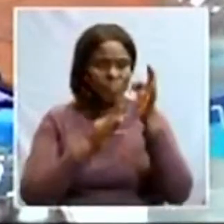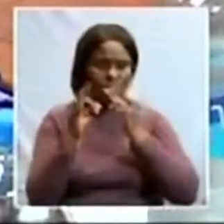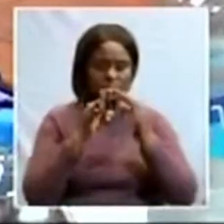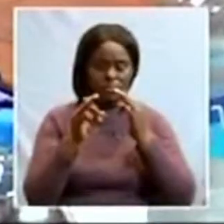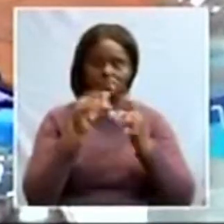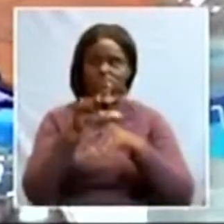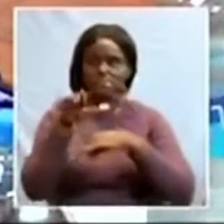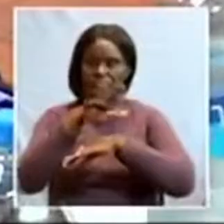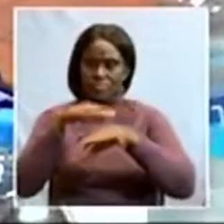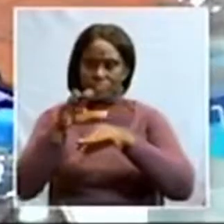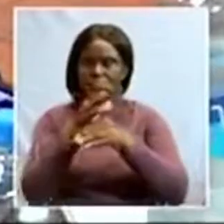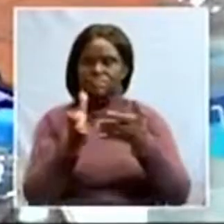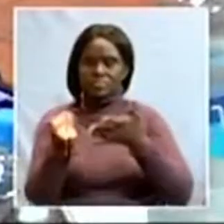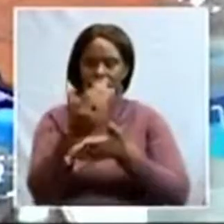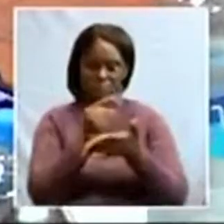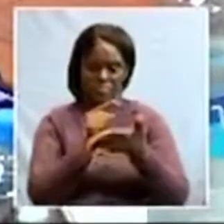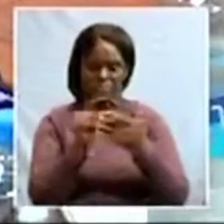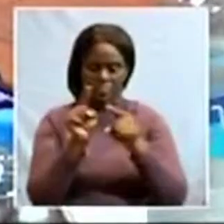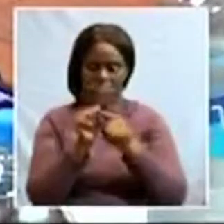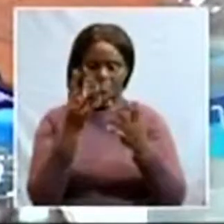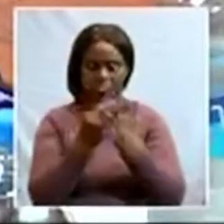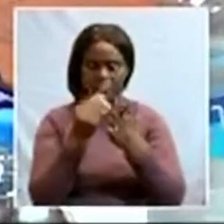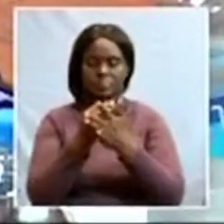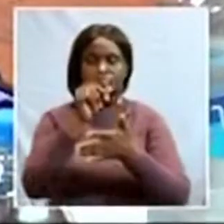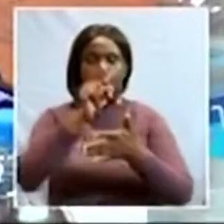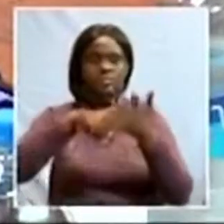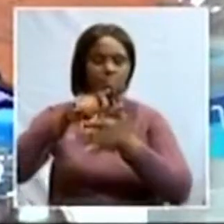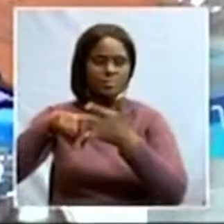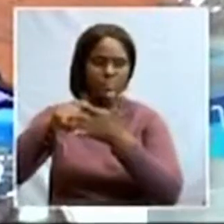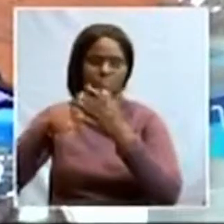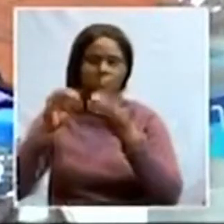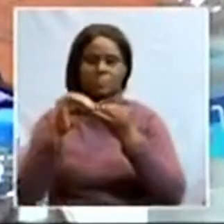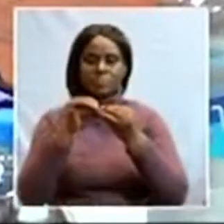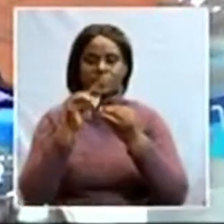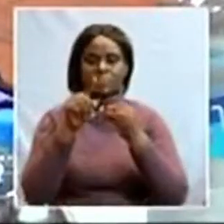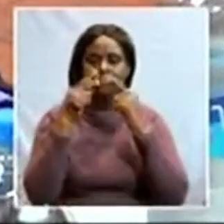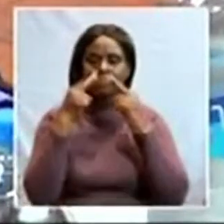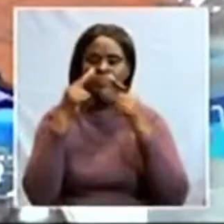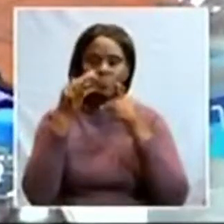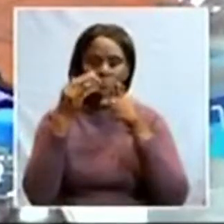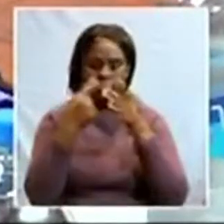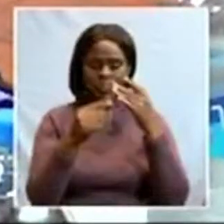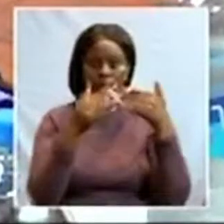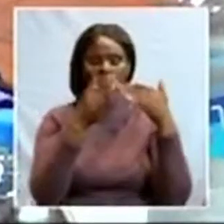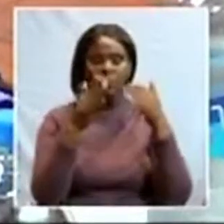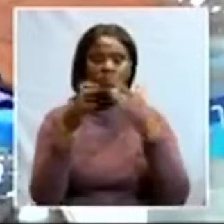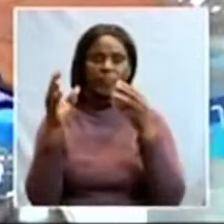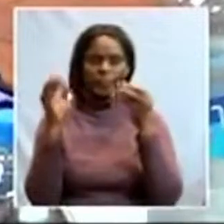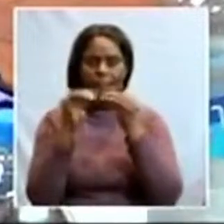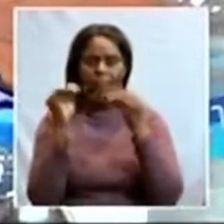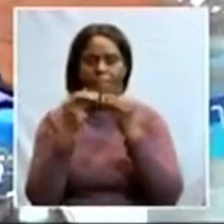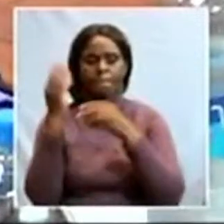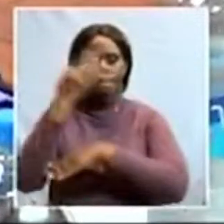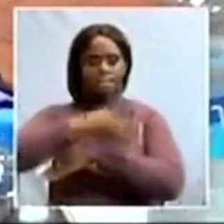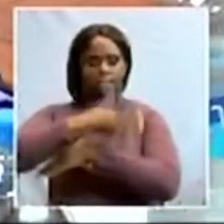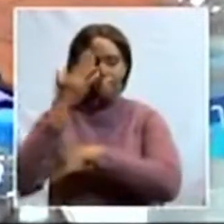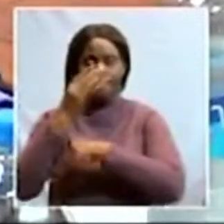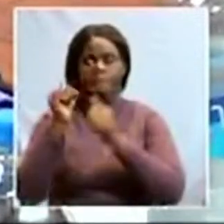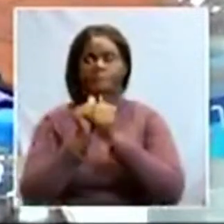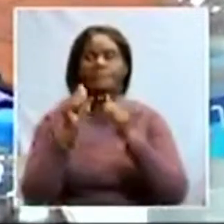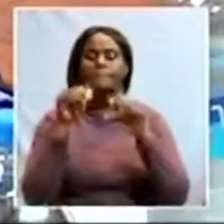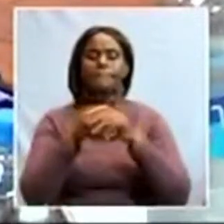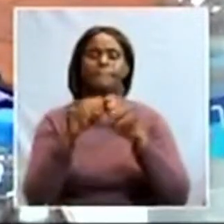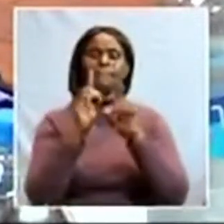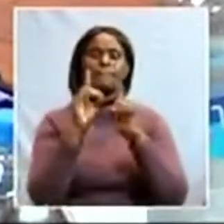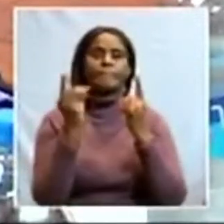of overcollection on fees and charges was as a result of opening more checkpoints within the